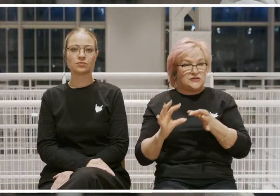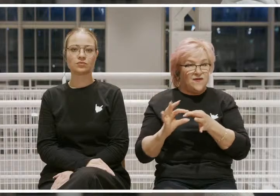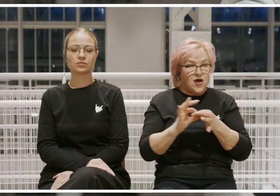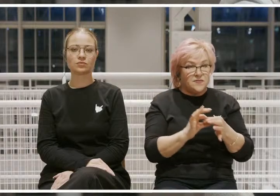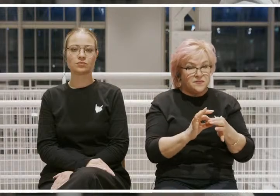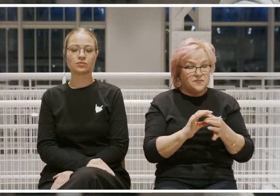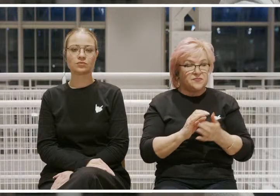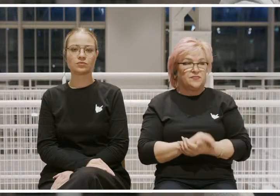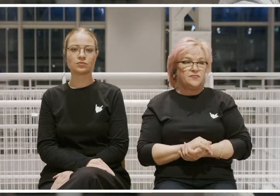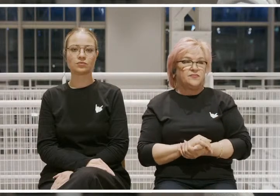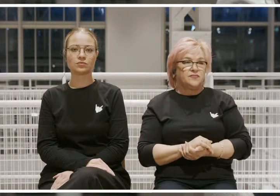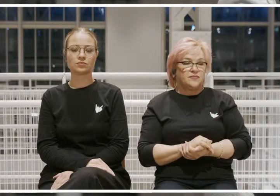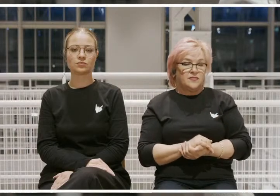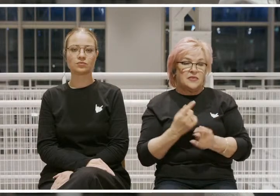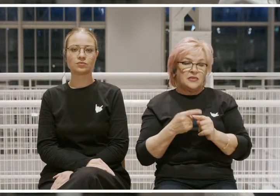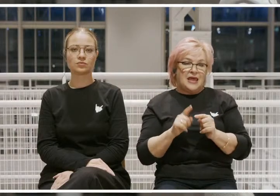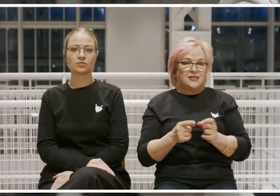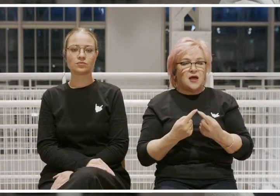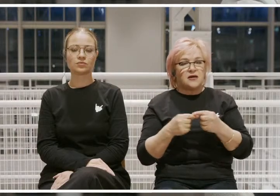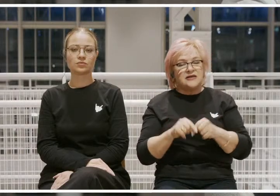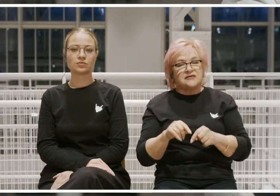founded in 1973.